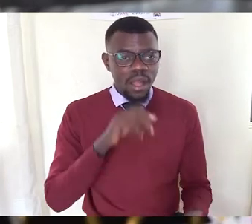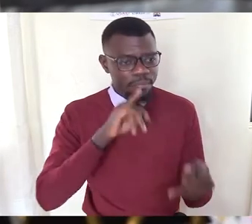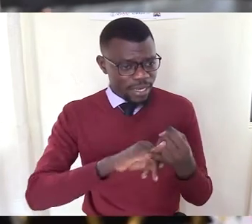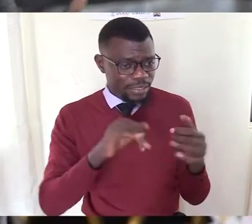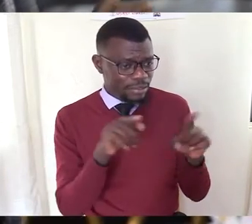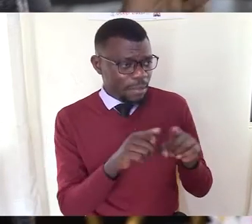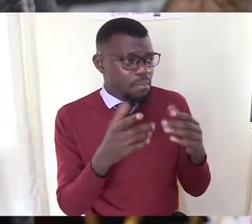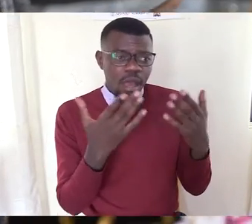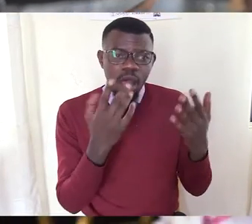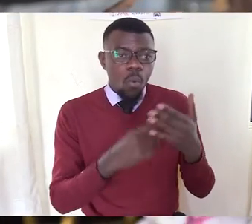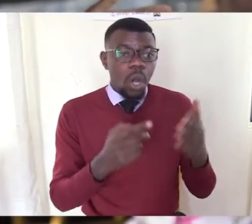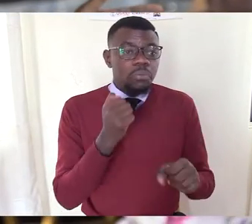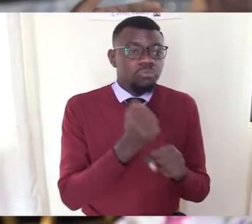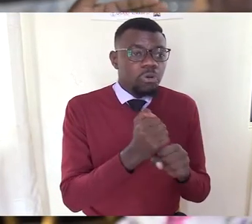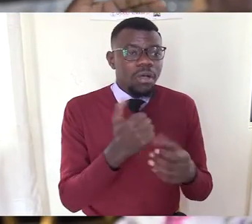the other side didn't know what to do.